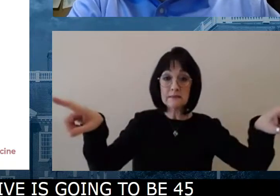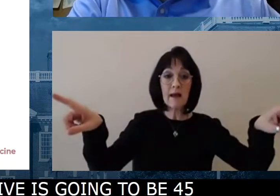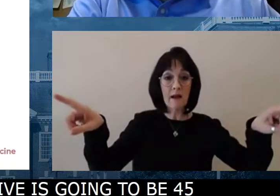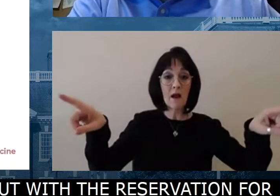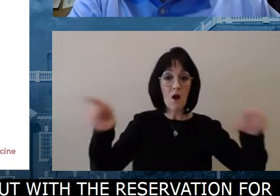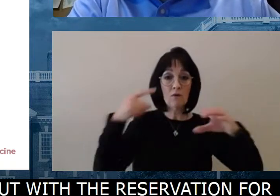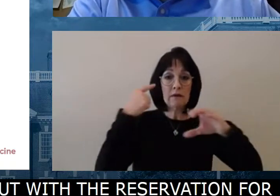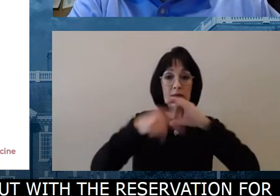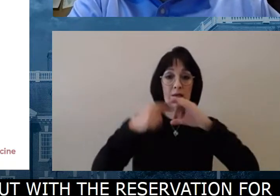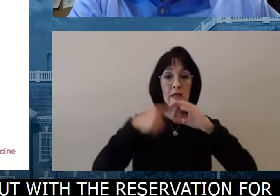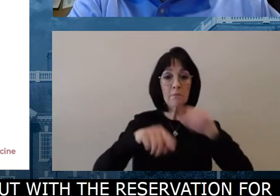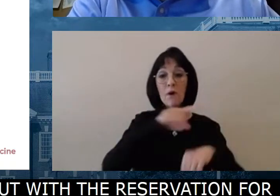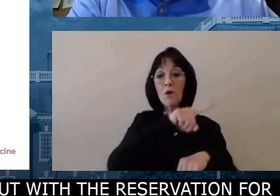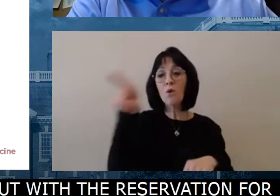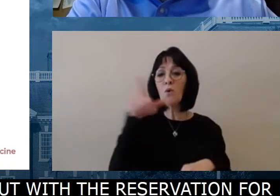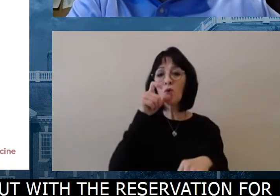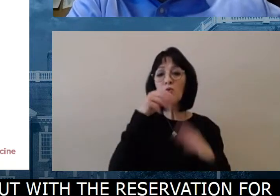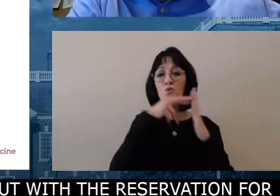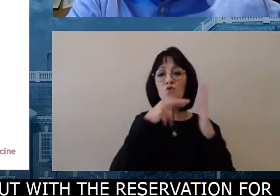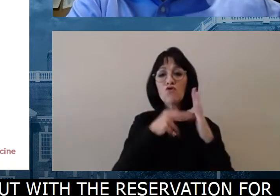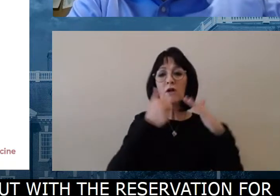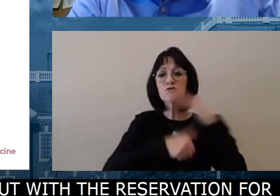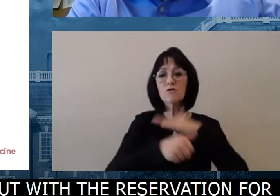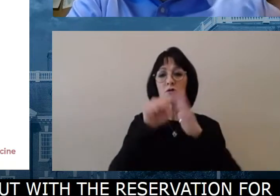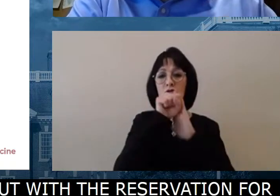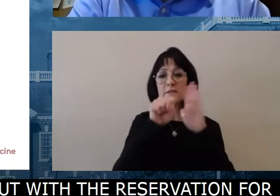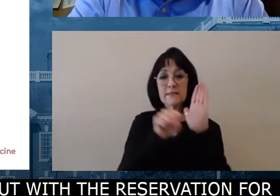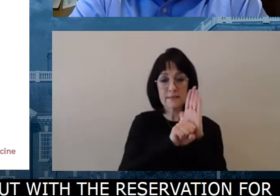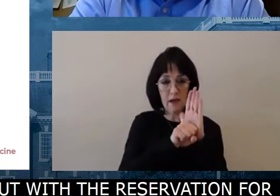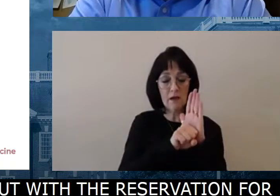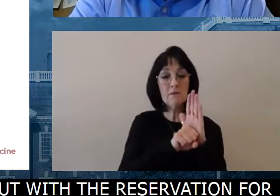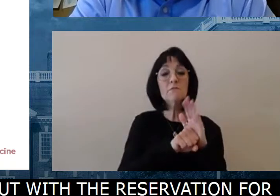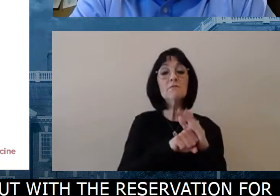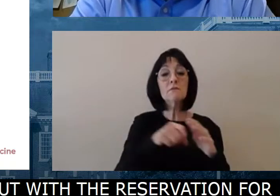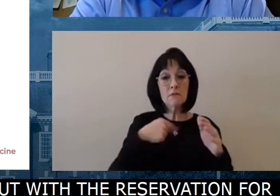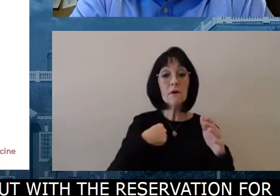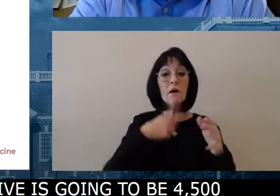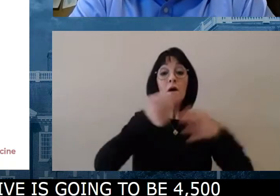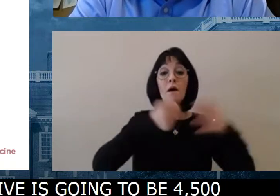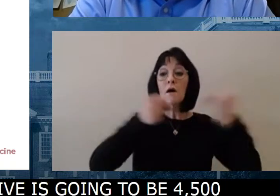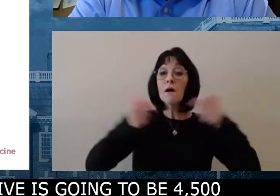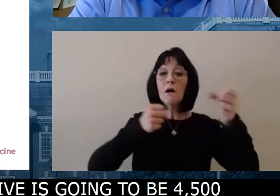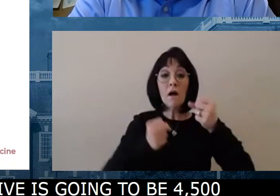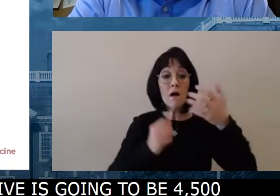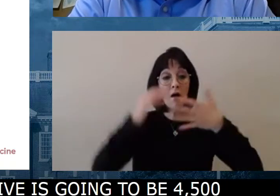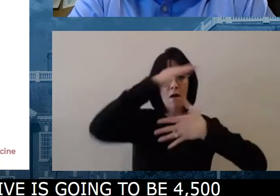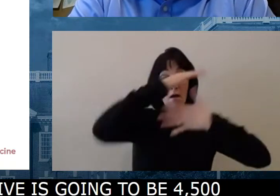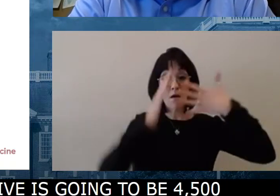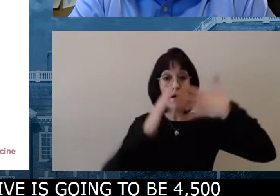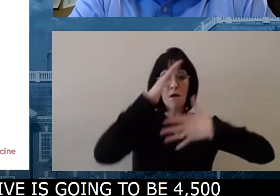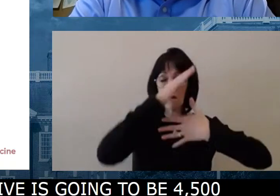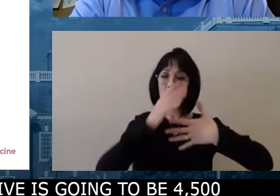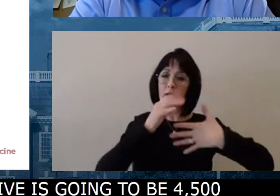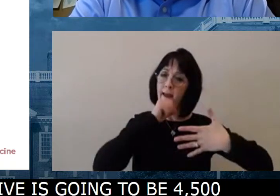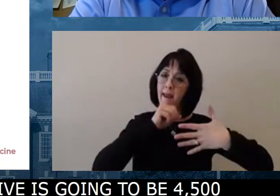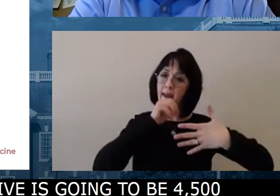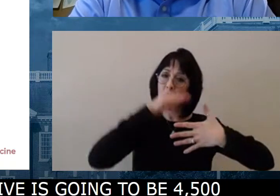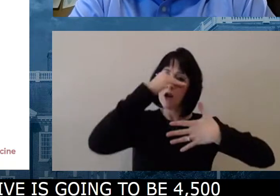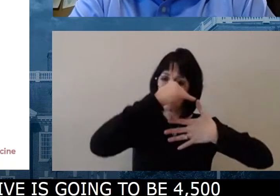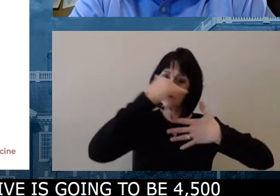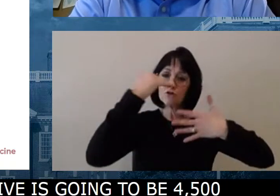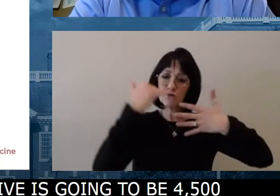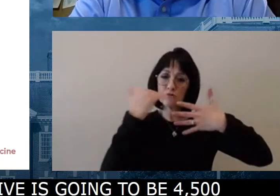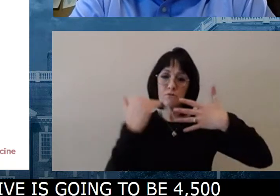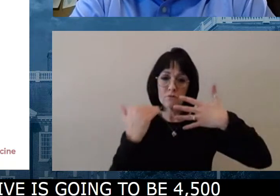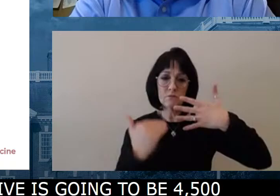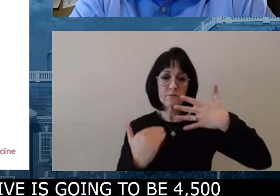and prioritized them by age and by some other factors as we go to invite them. And then this weekend, we had some of those links